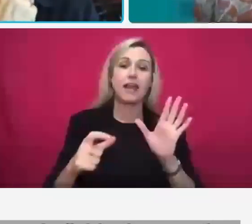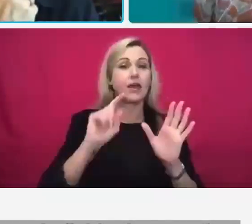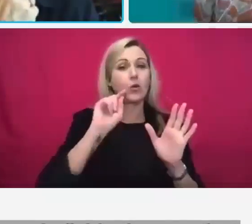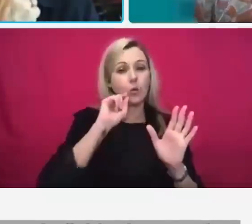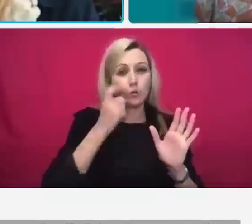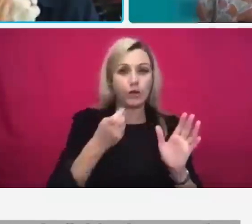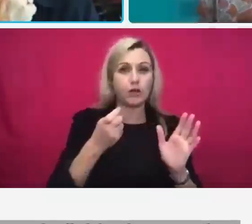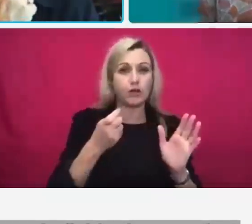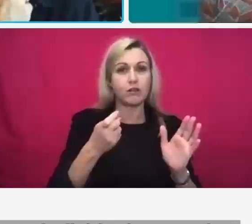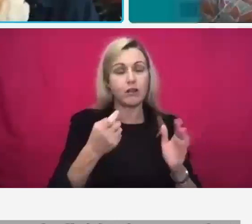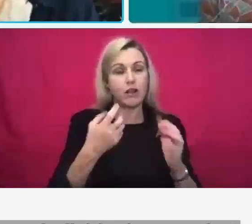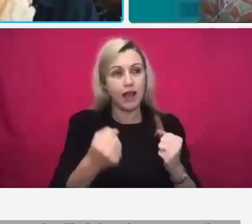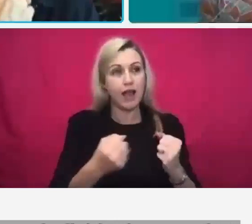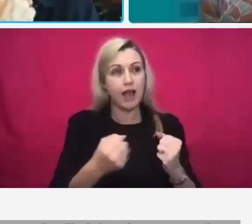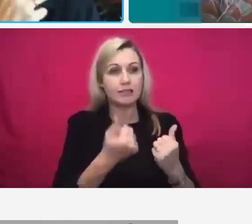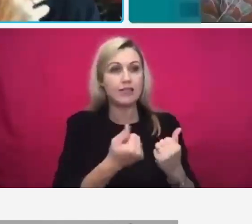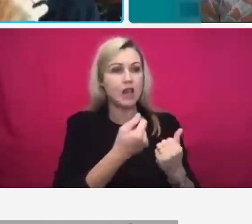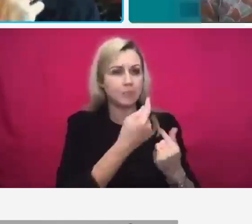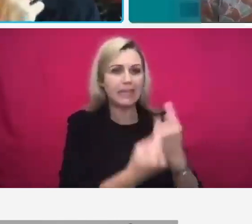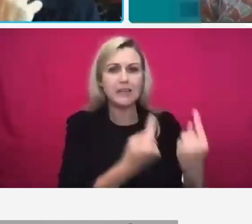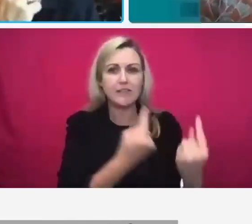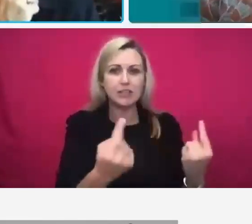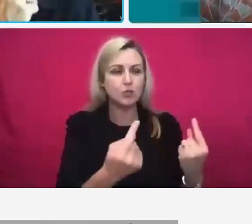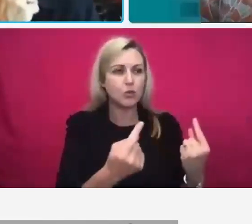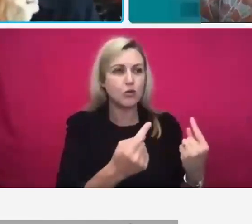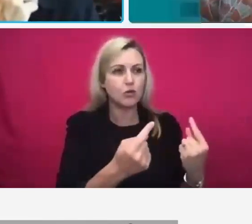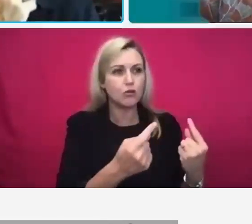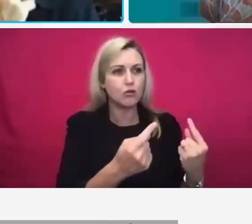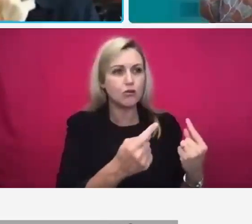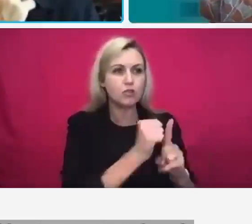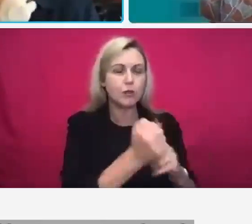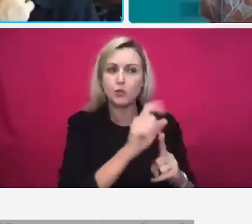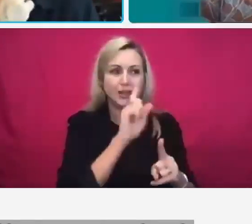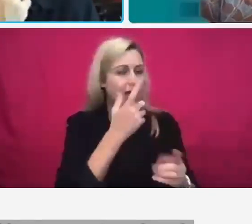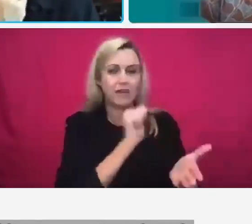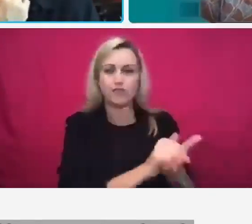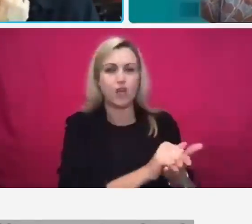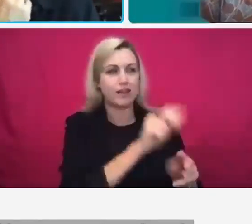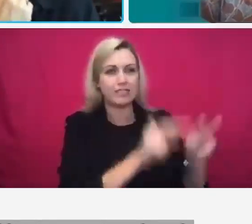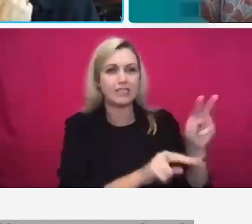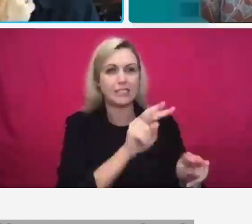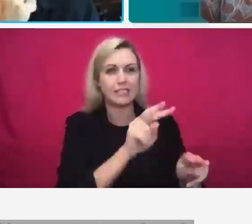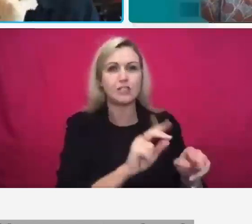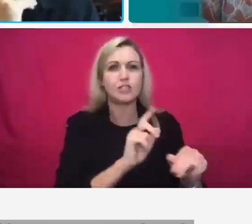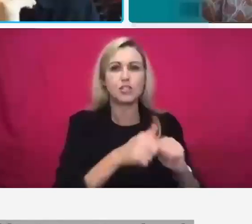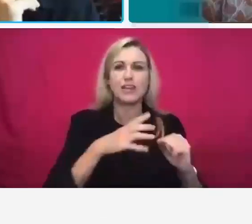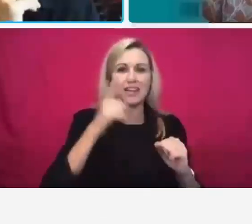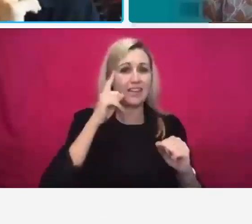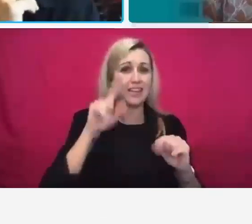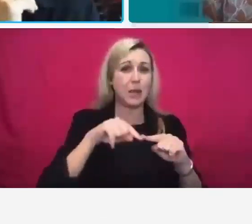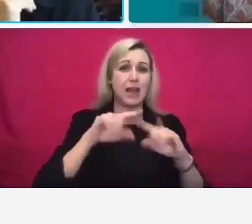there being some individual cases that we can't get the right assessment done. So we've got to think of it at a system